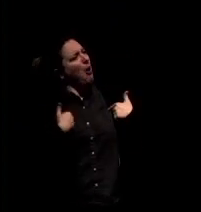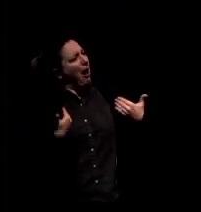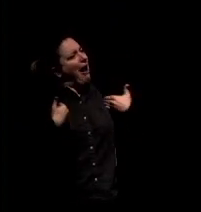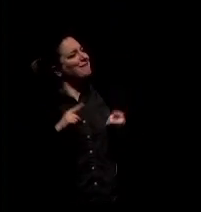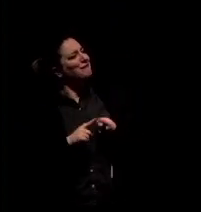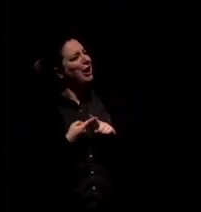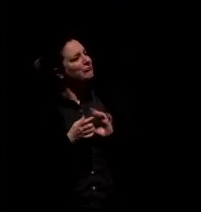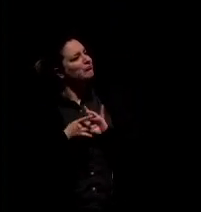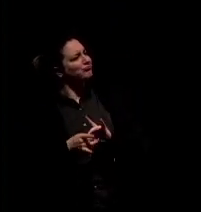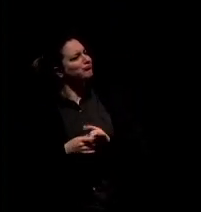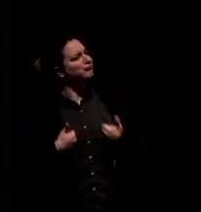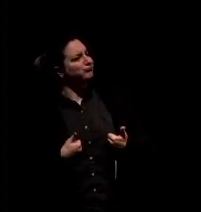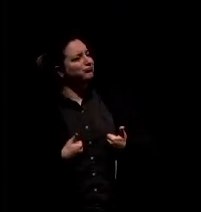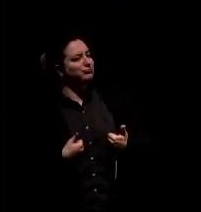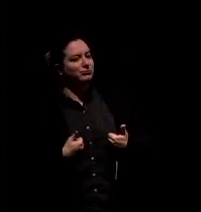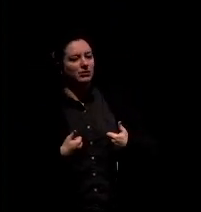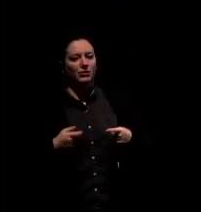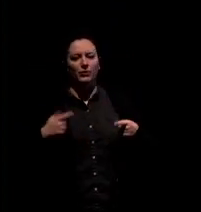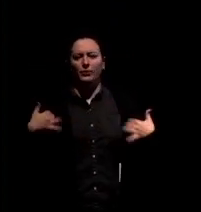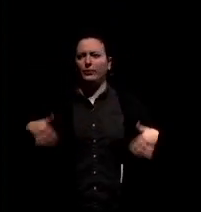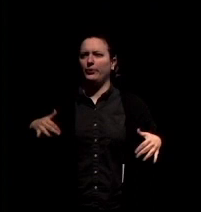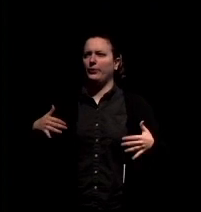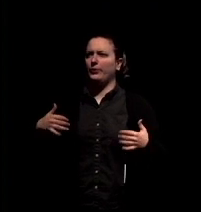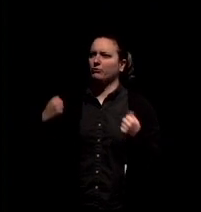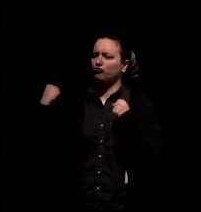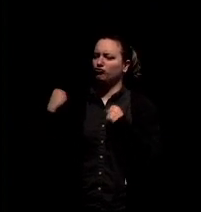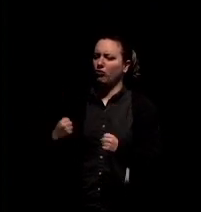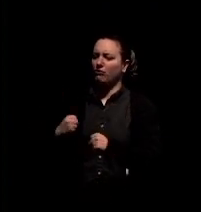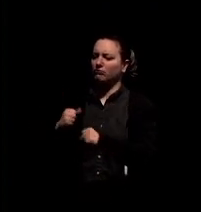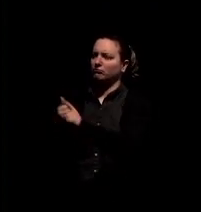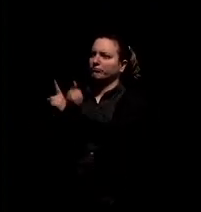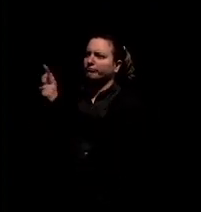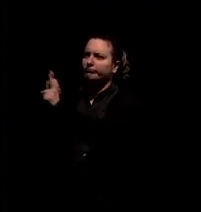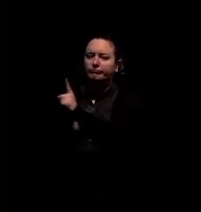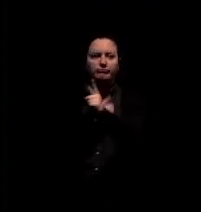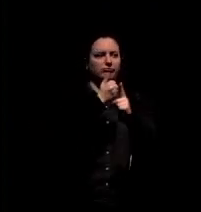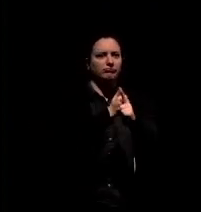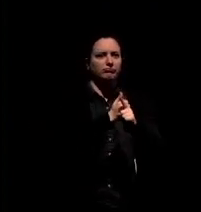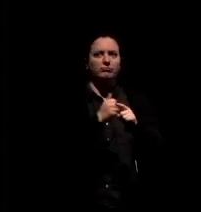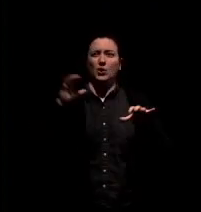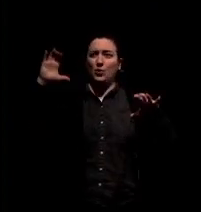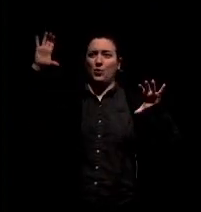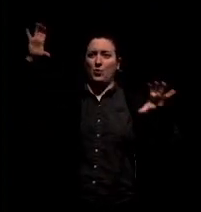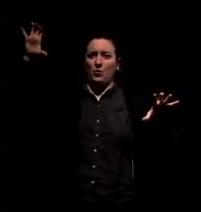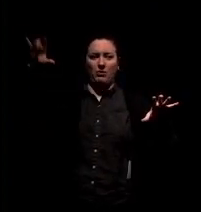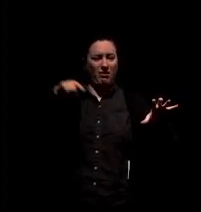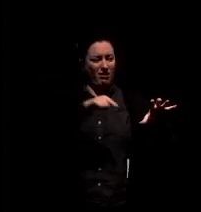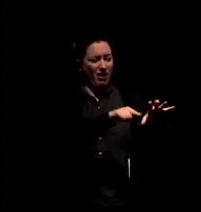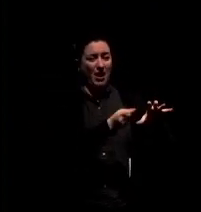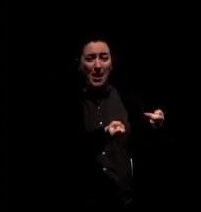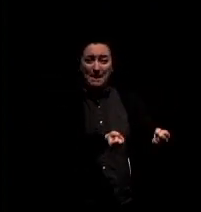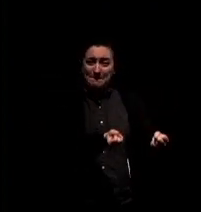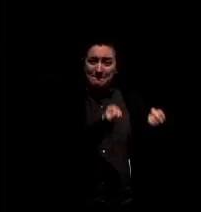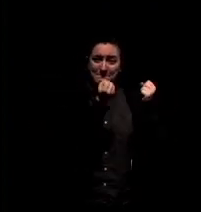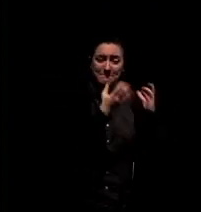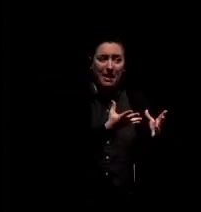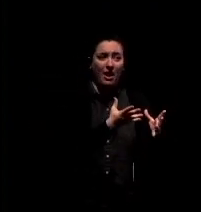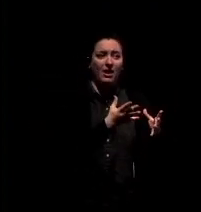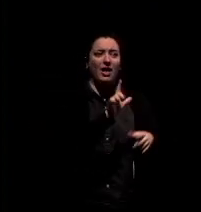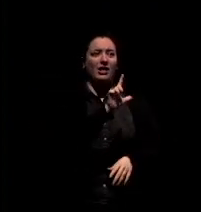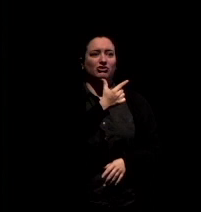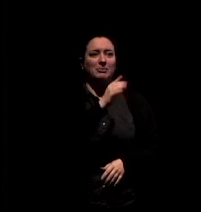or a care needer. And so a much smaller proportion of LGBTQ older adults are aging alone in their own homes.